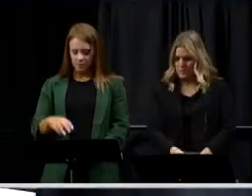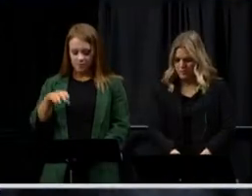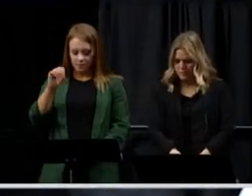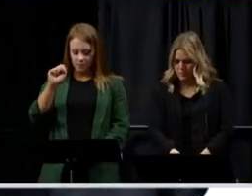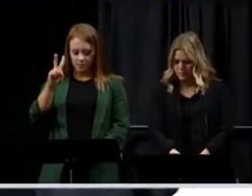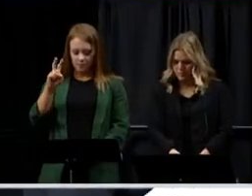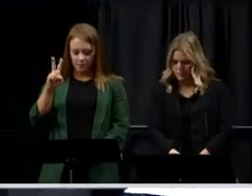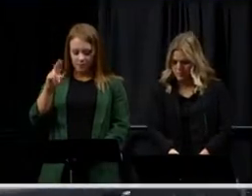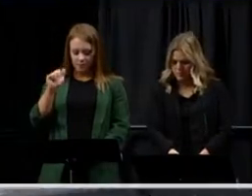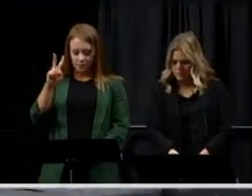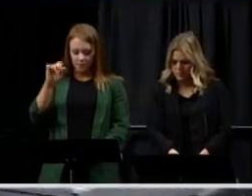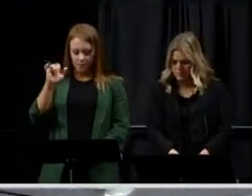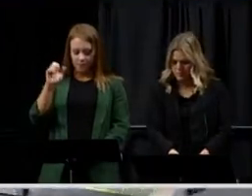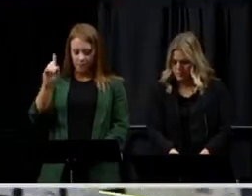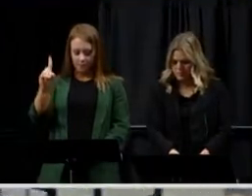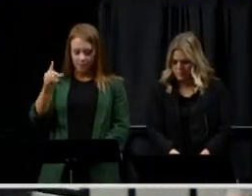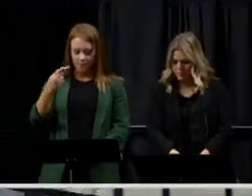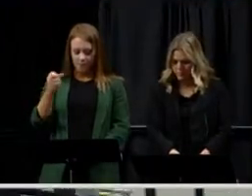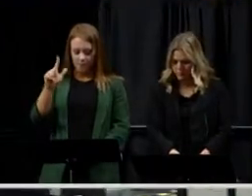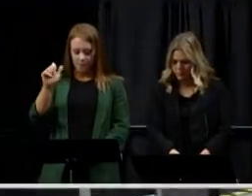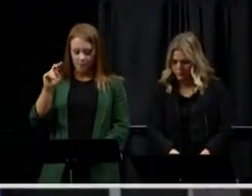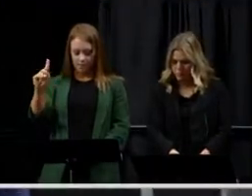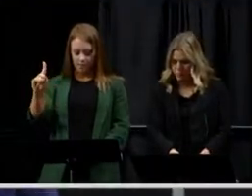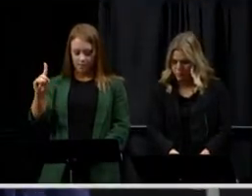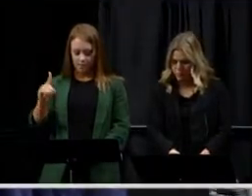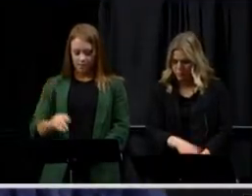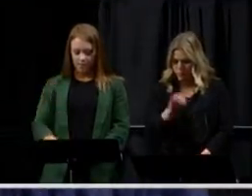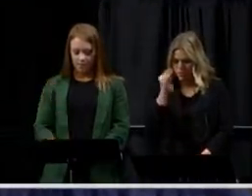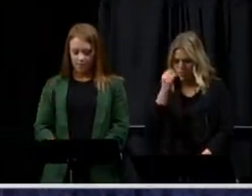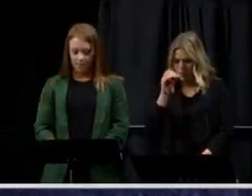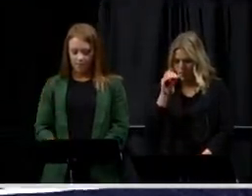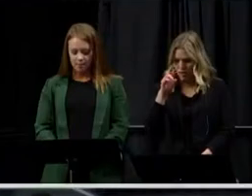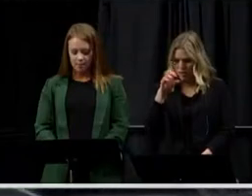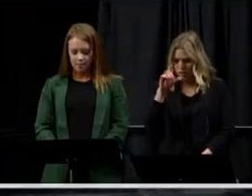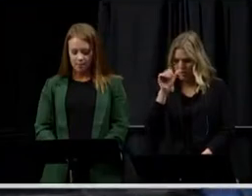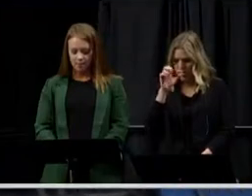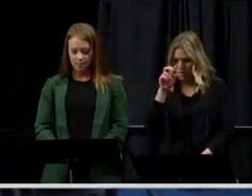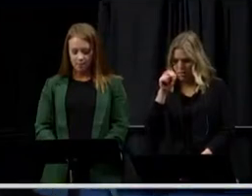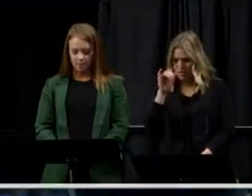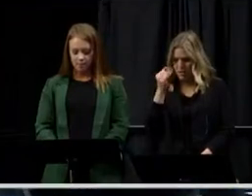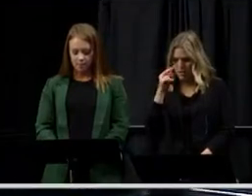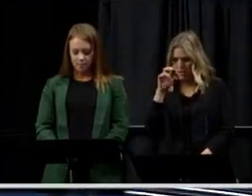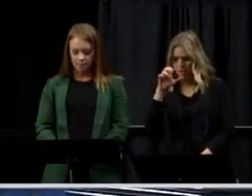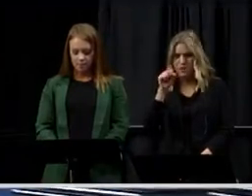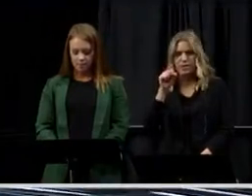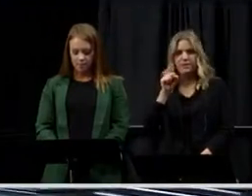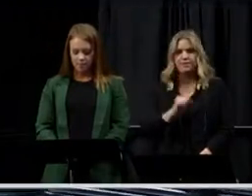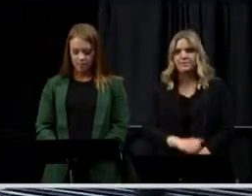Savion Jacory Holland. Jordan Marie Jones.